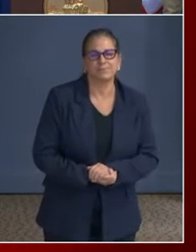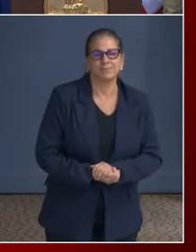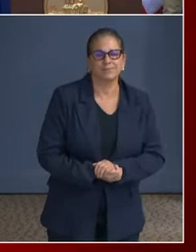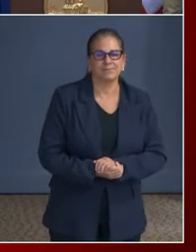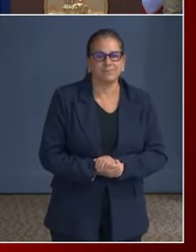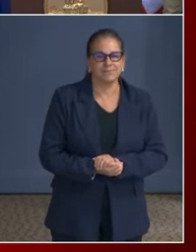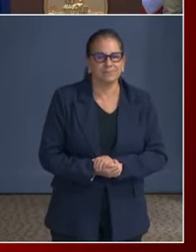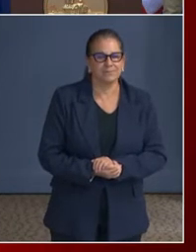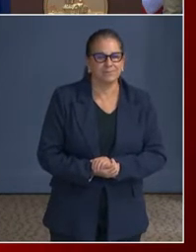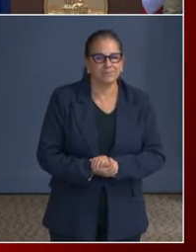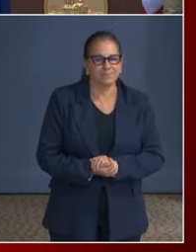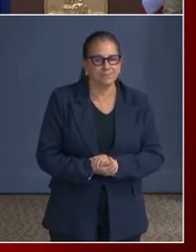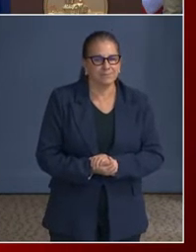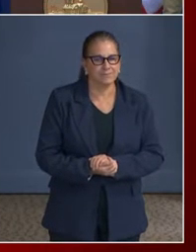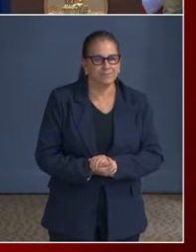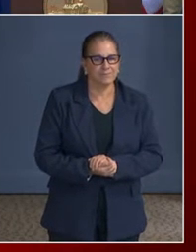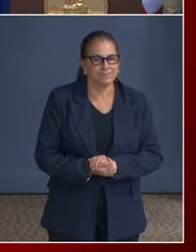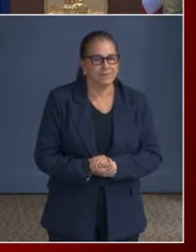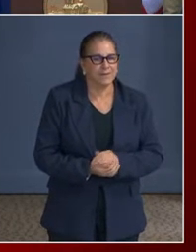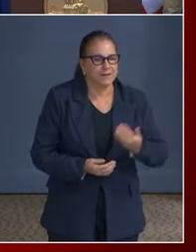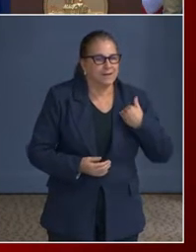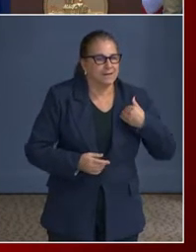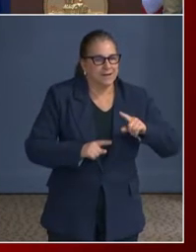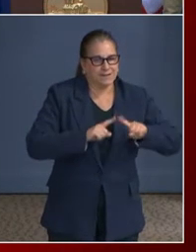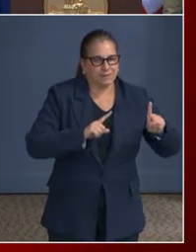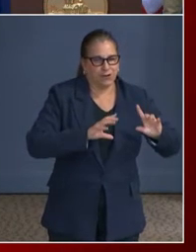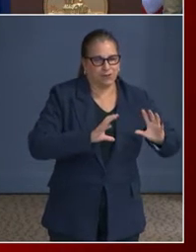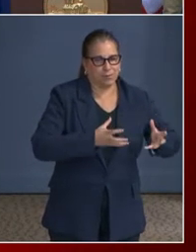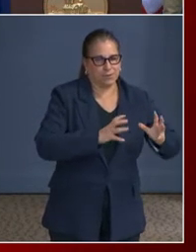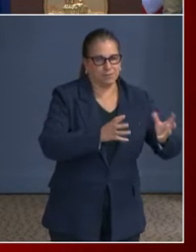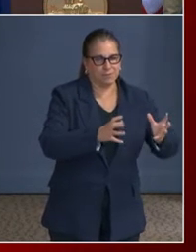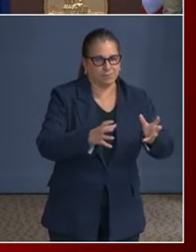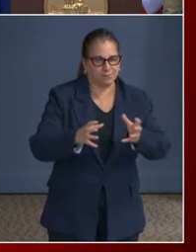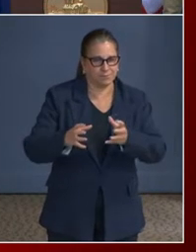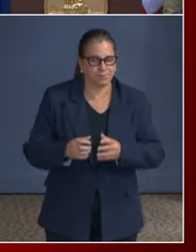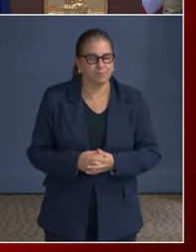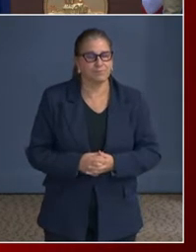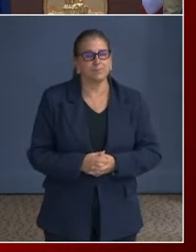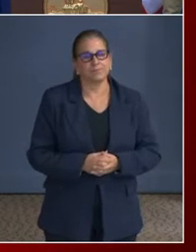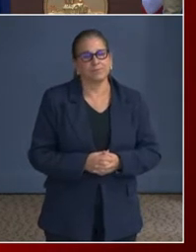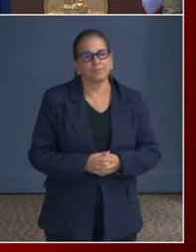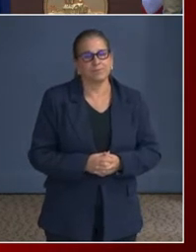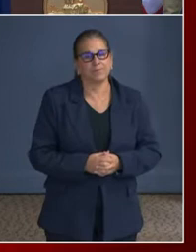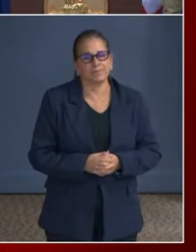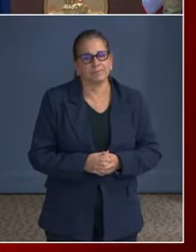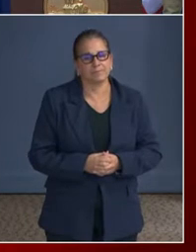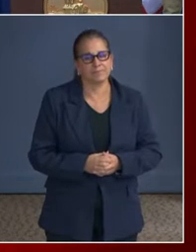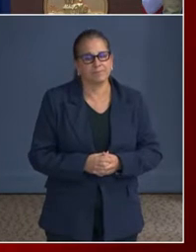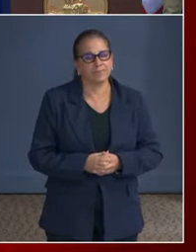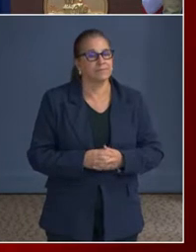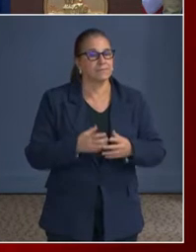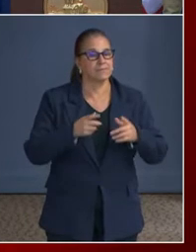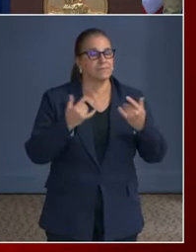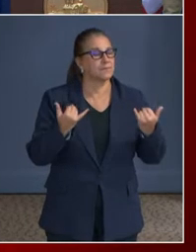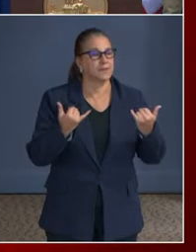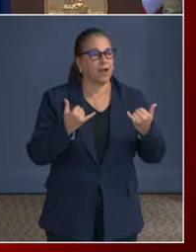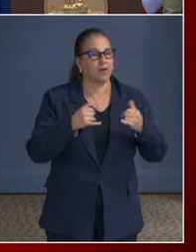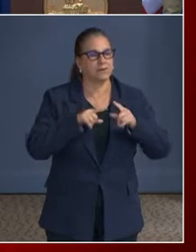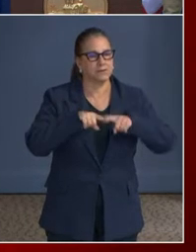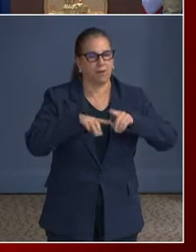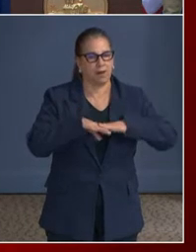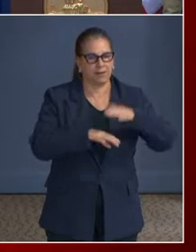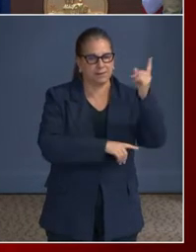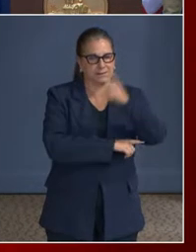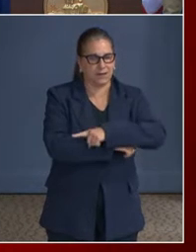those groups. So instead of being available Monday, Tuesday, and Wednesday at the same stations, they're now available Monday, Wednesday,